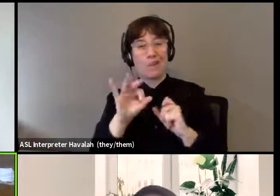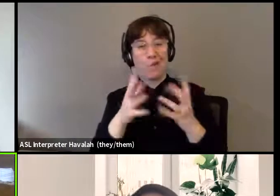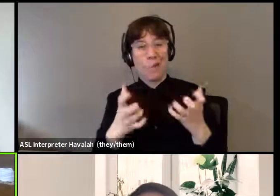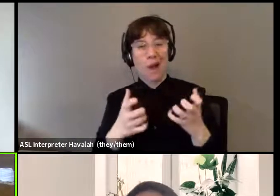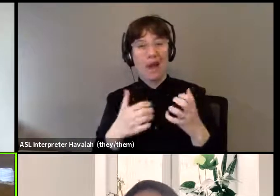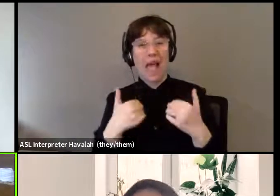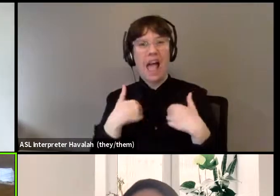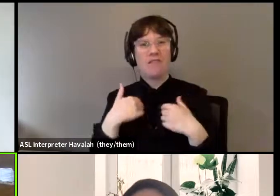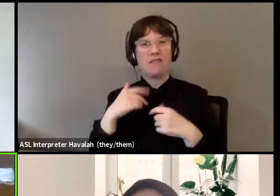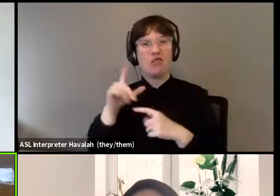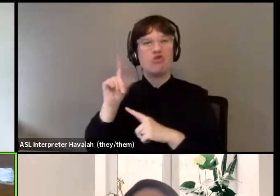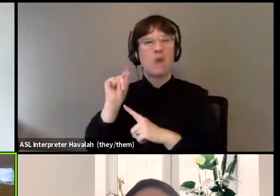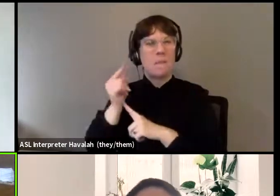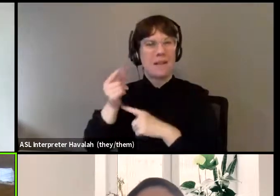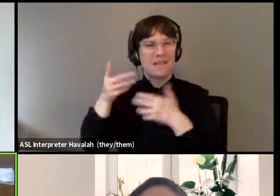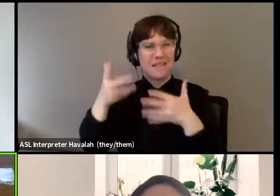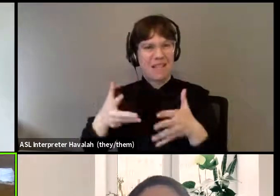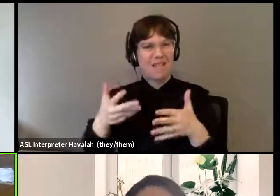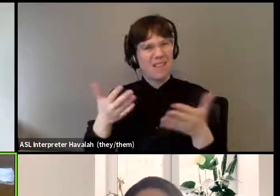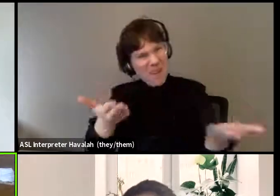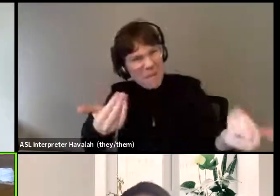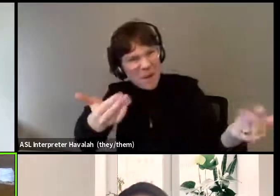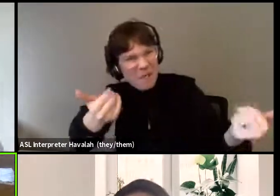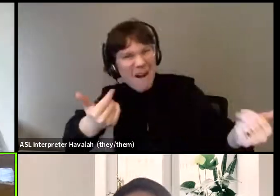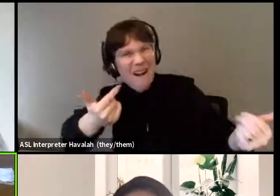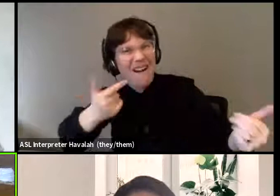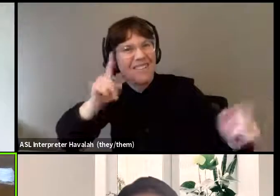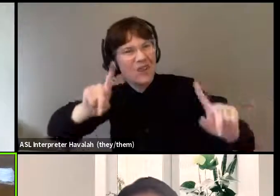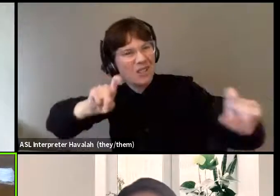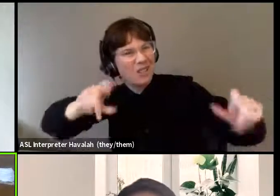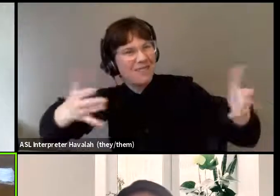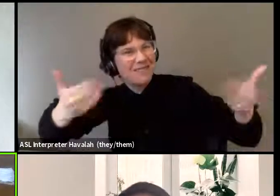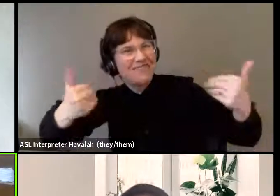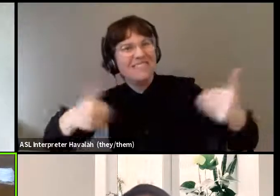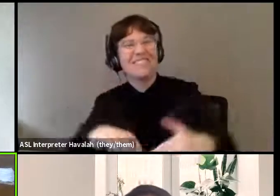20 minutes, so let's fill this up, guys. I